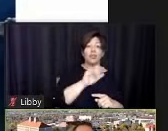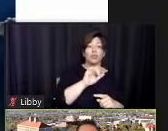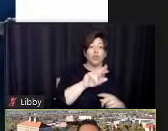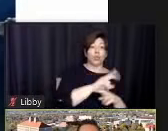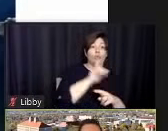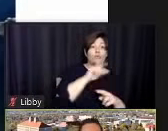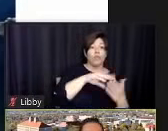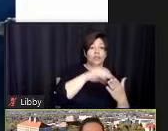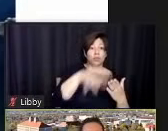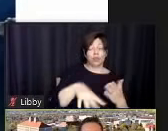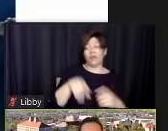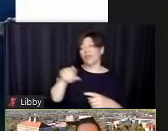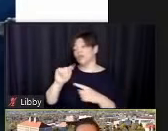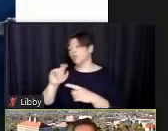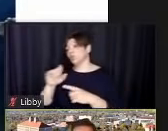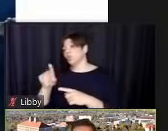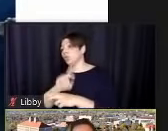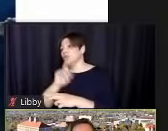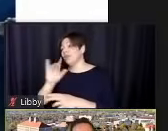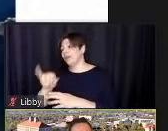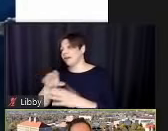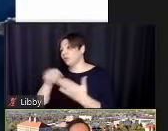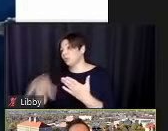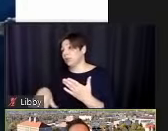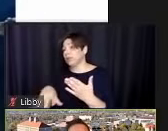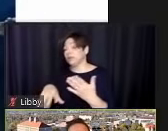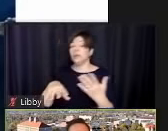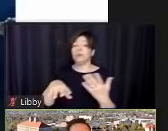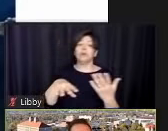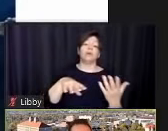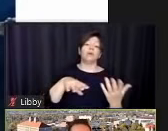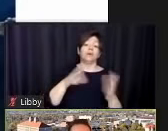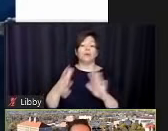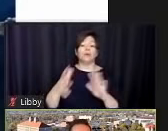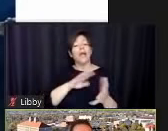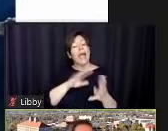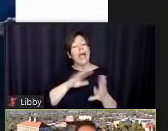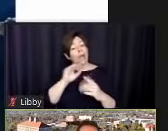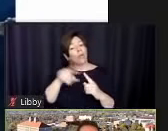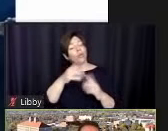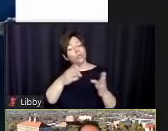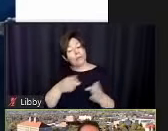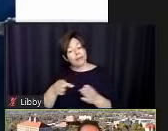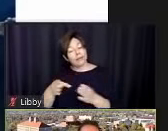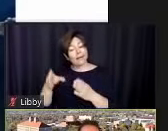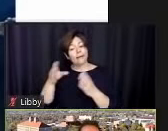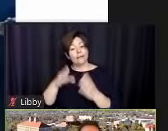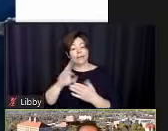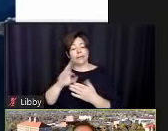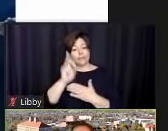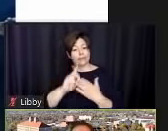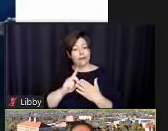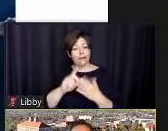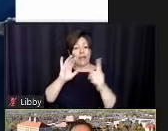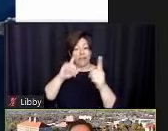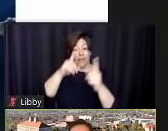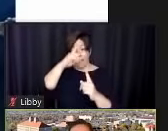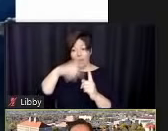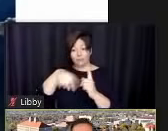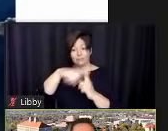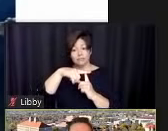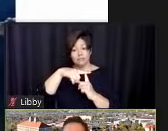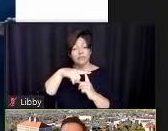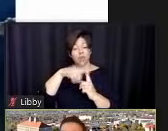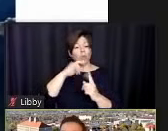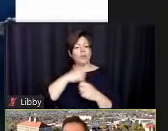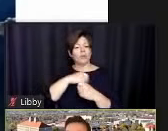tool to be used for that student, et cetera. And of course, by planning, designing, that silver lining means that we can plan design for all.